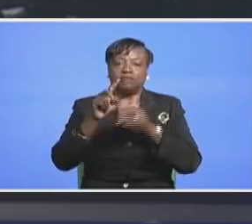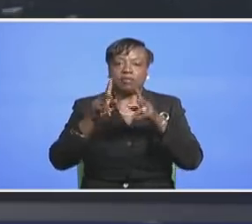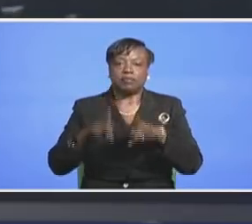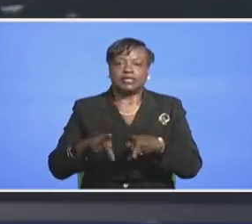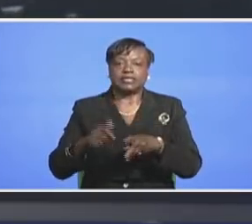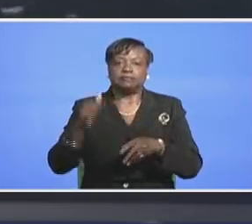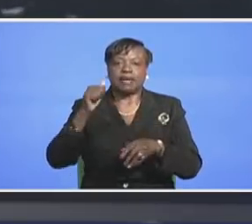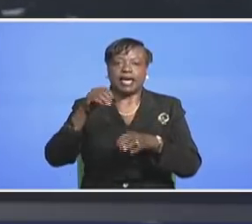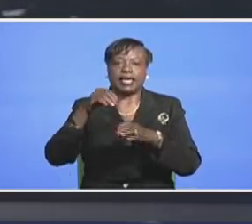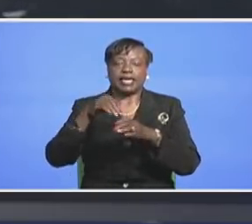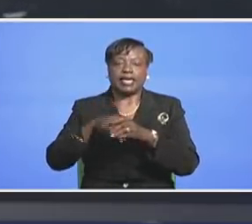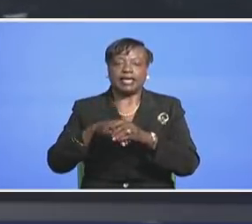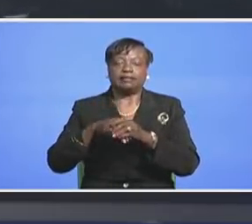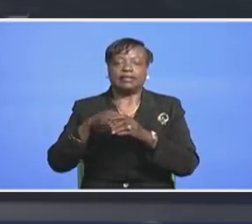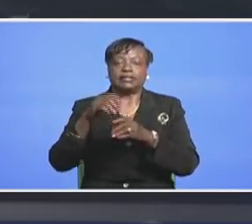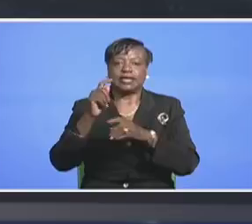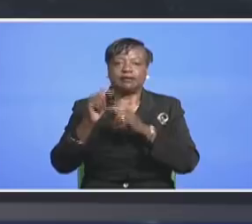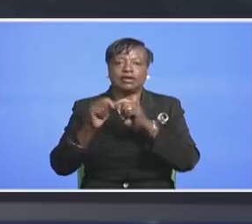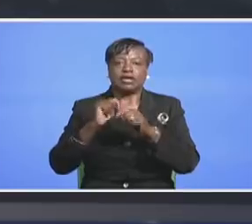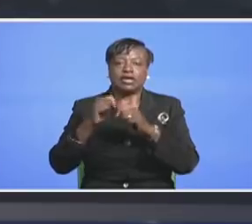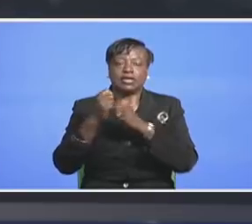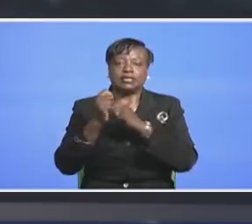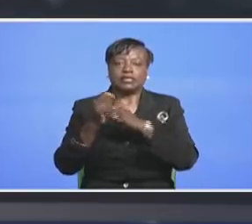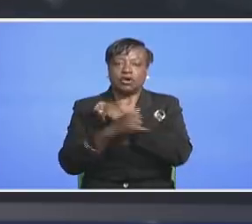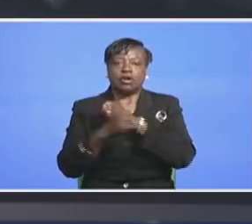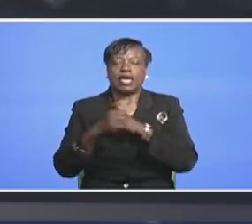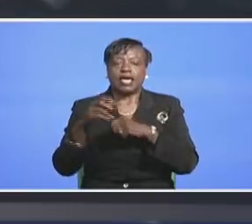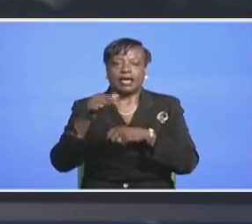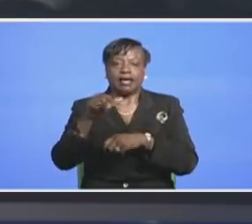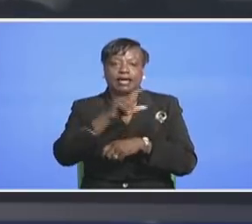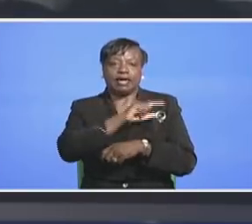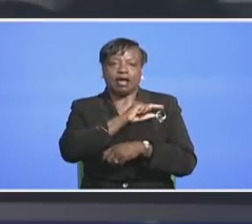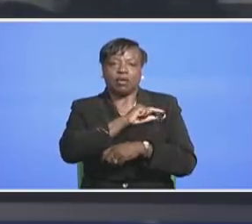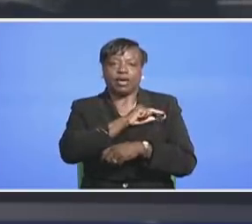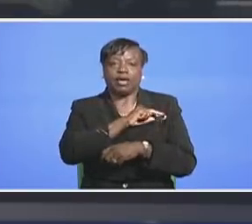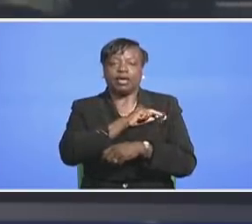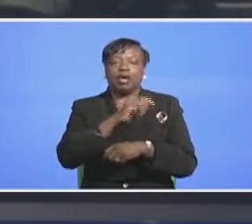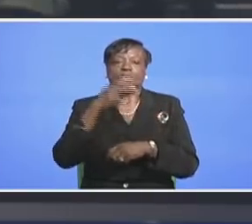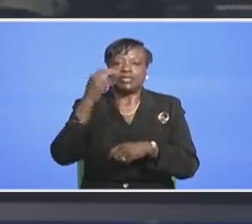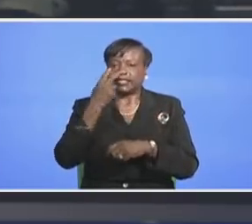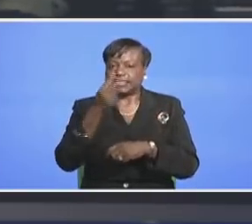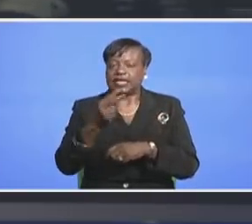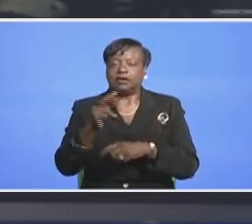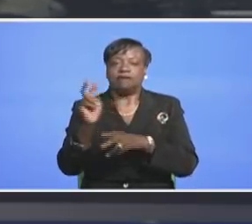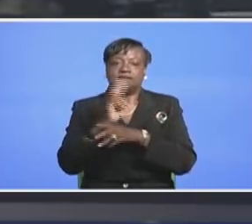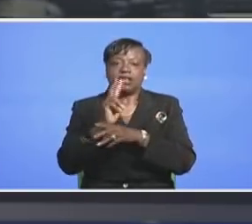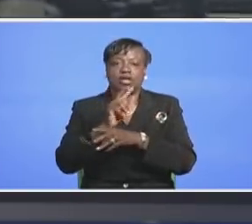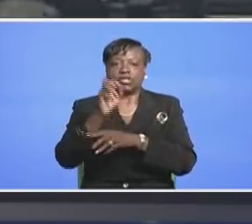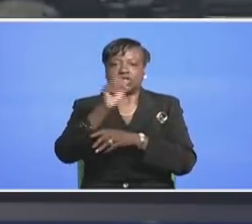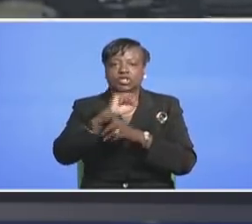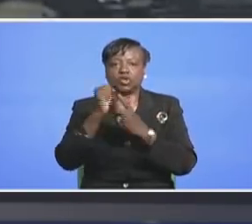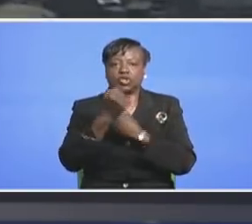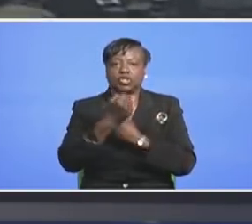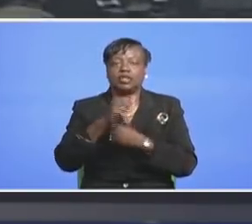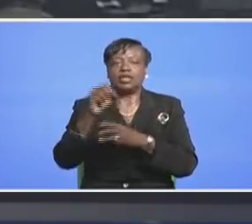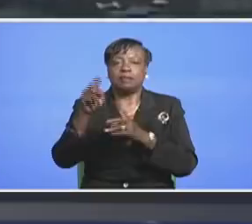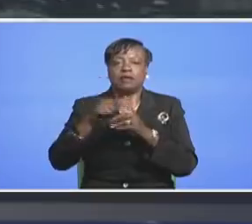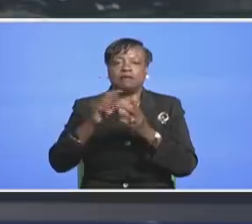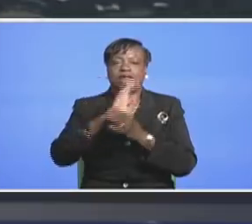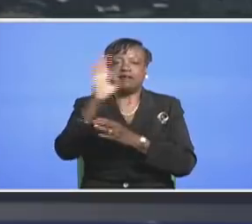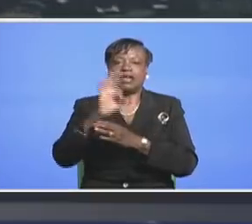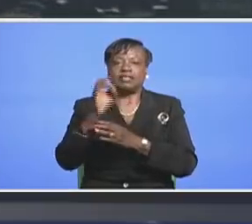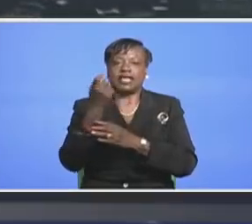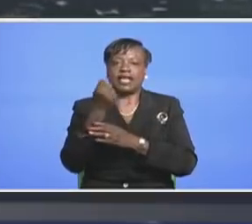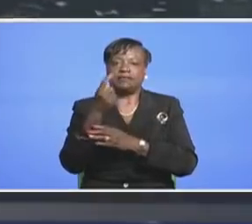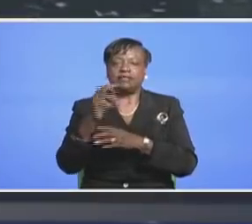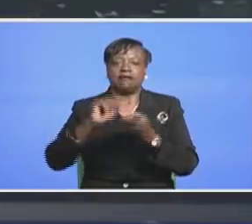territory. Marlon Garraway, one of the victims in the kidnapping video, was seen on video on social media on Friday the 11th with